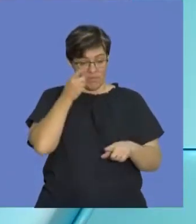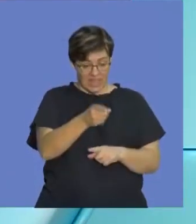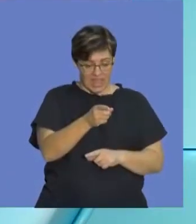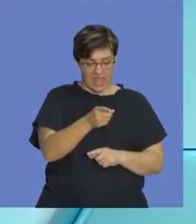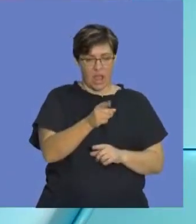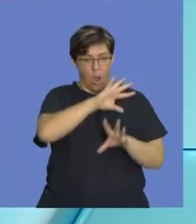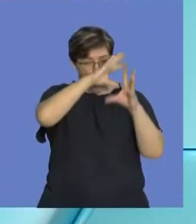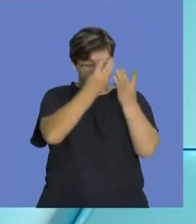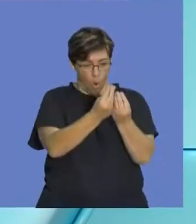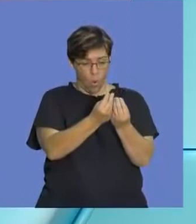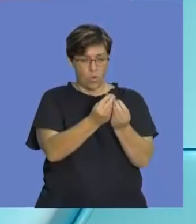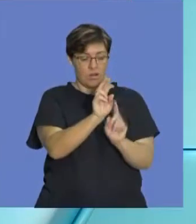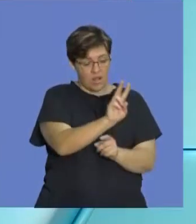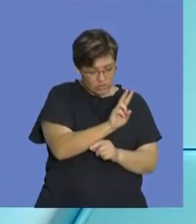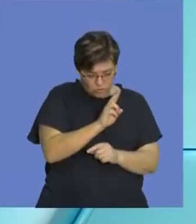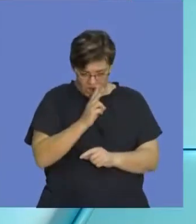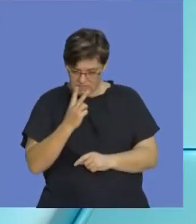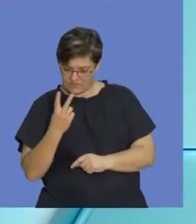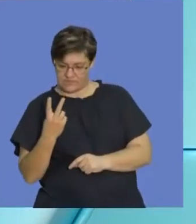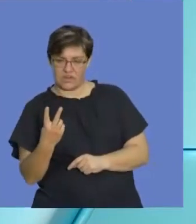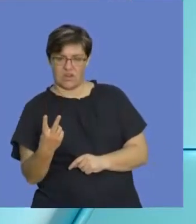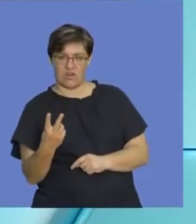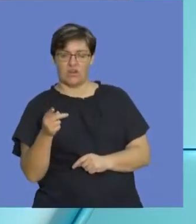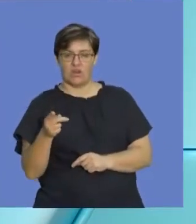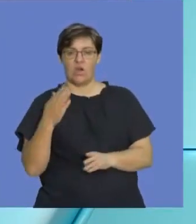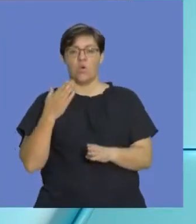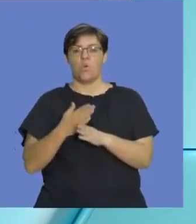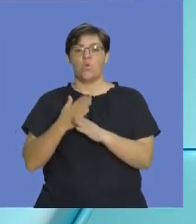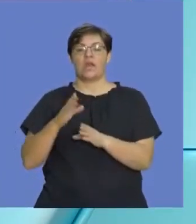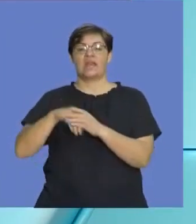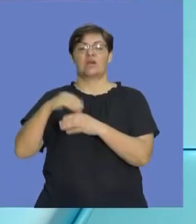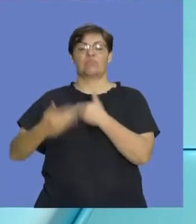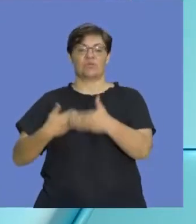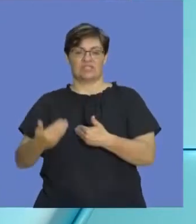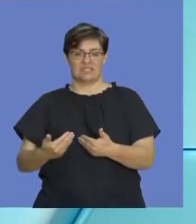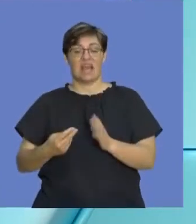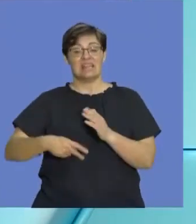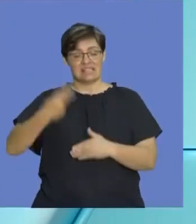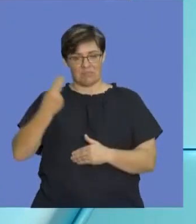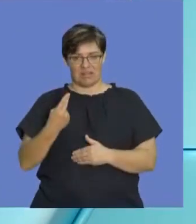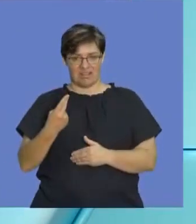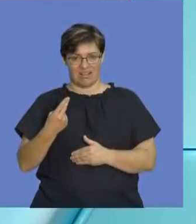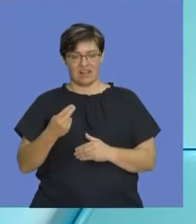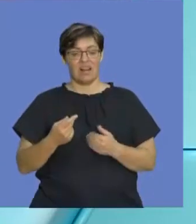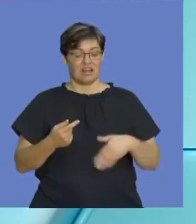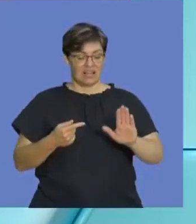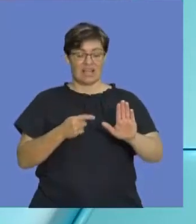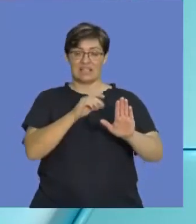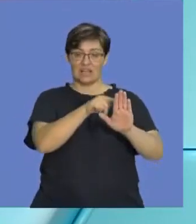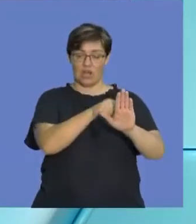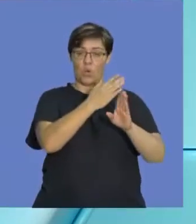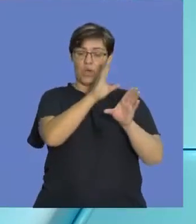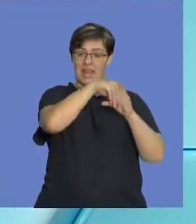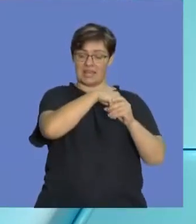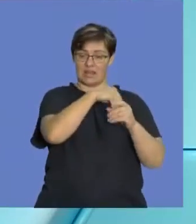now transfer the entire factory overheads cost account into my work in process. Double entry,